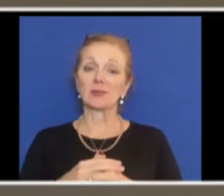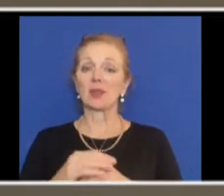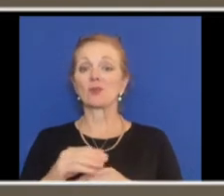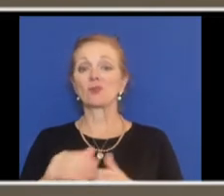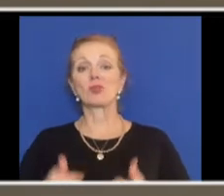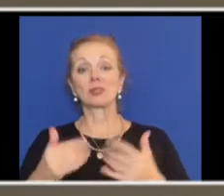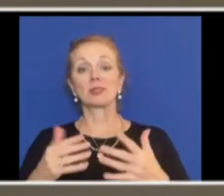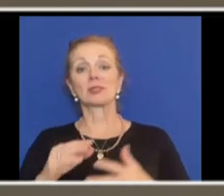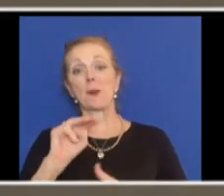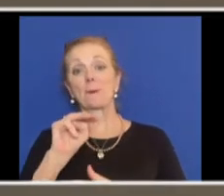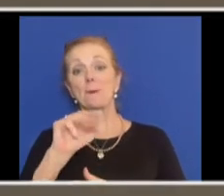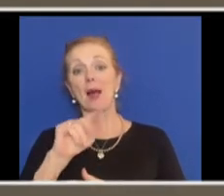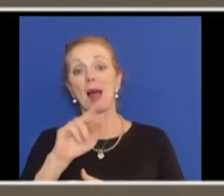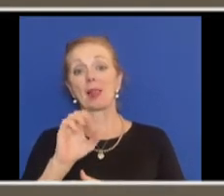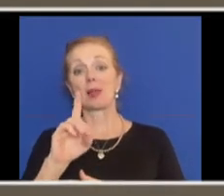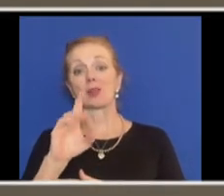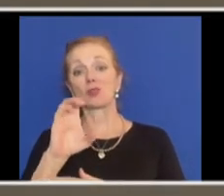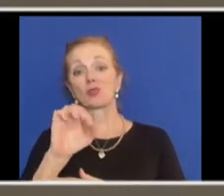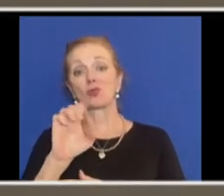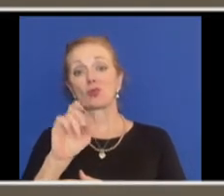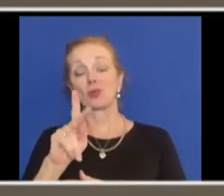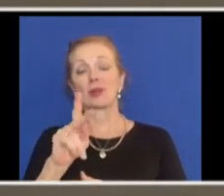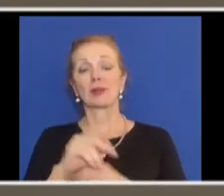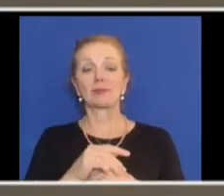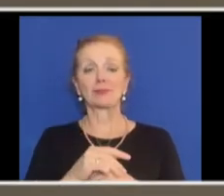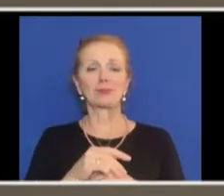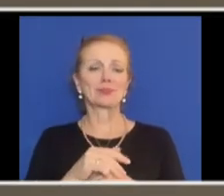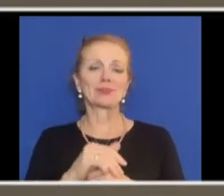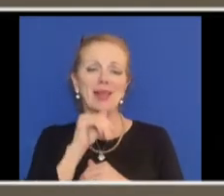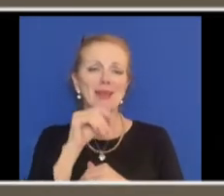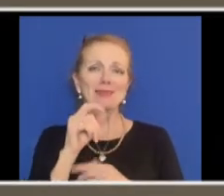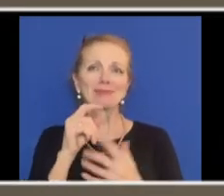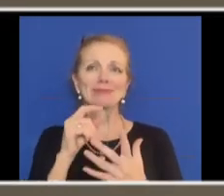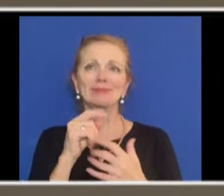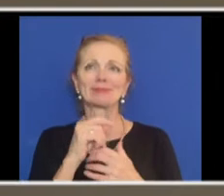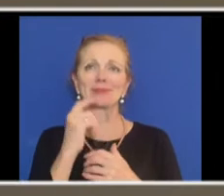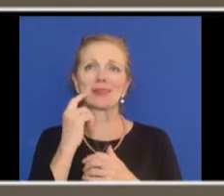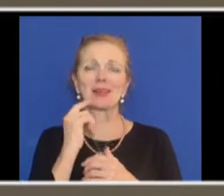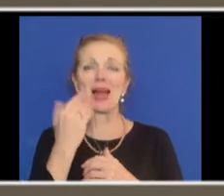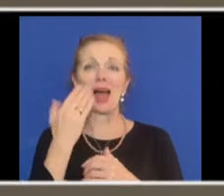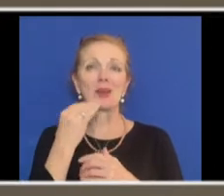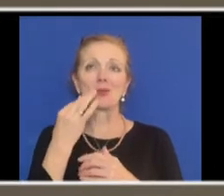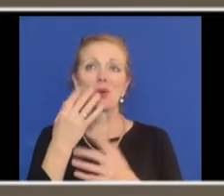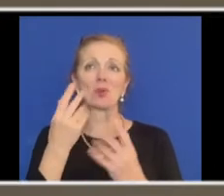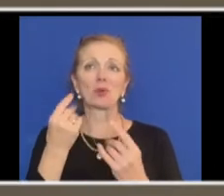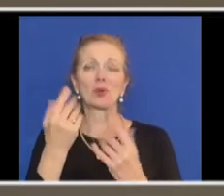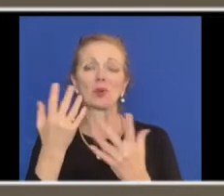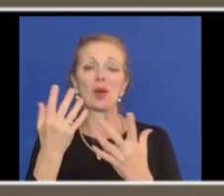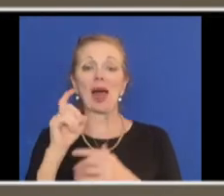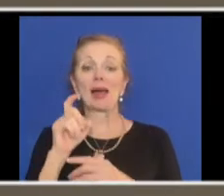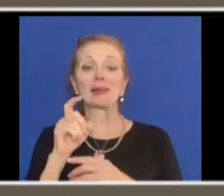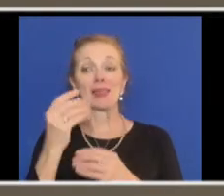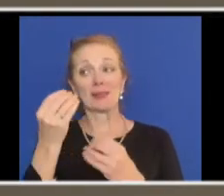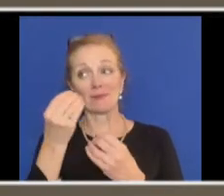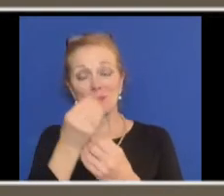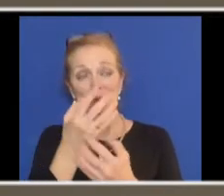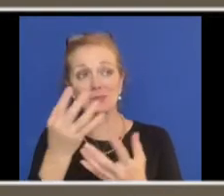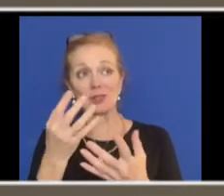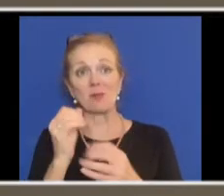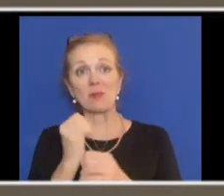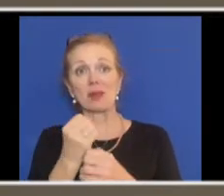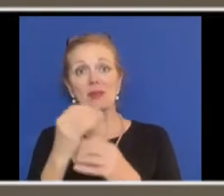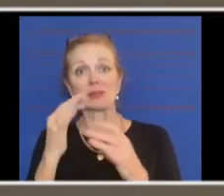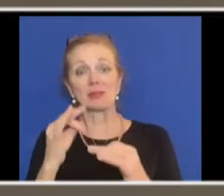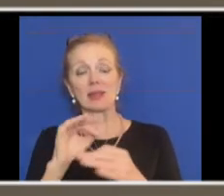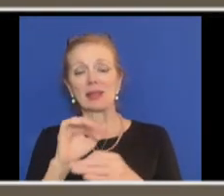Creek you know I I don't even I don't know what we're going to do I need the information to make the decisions